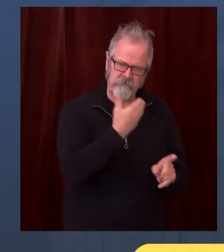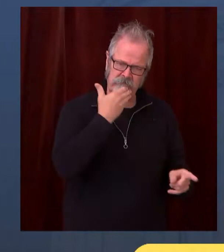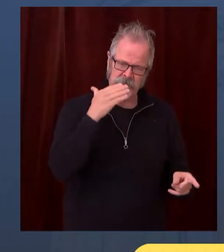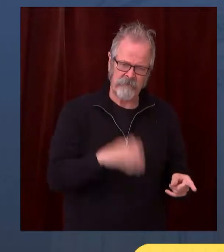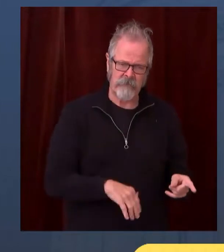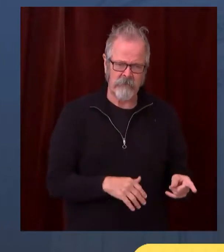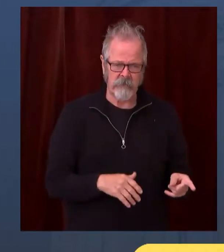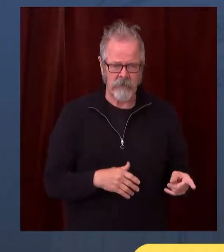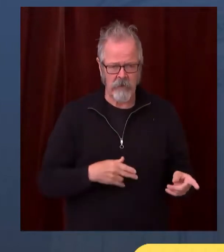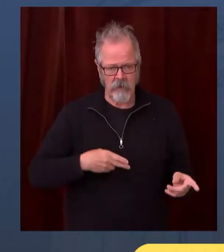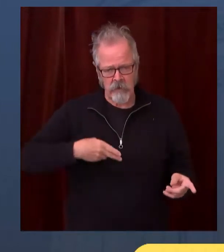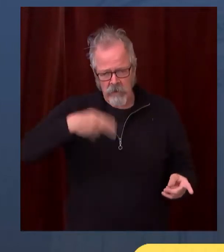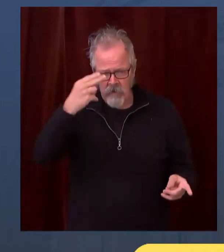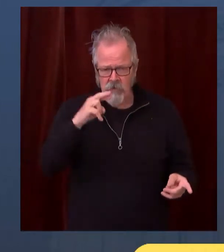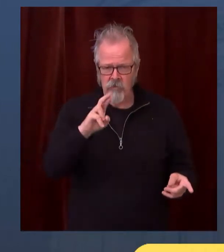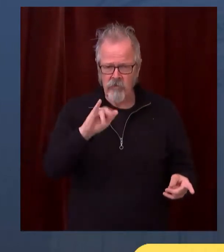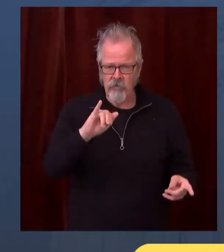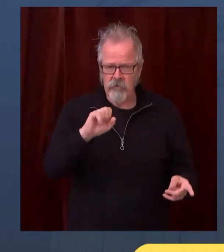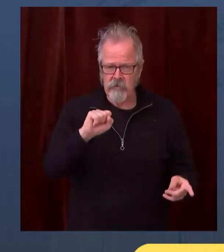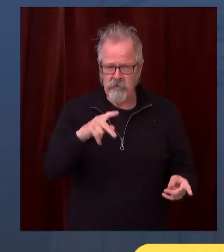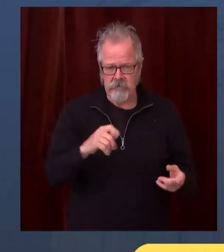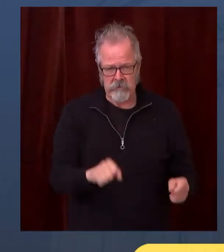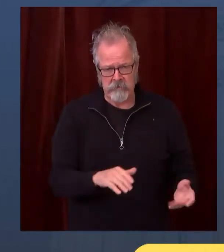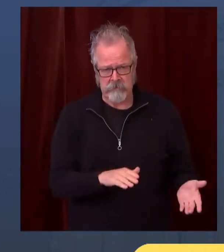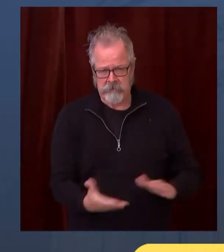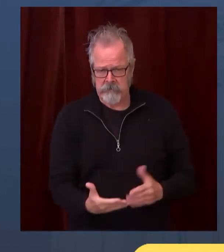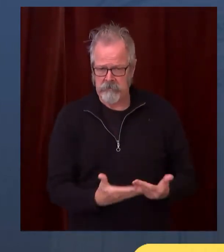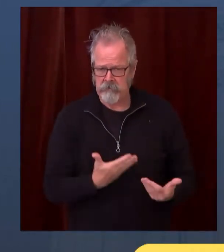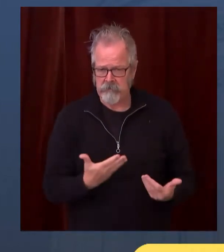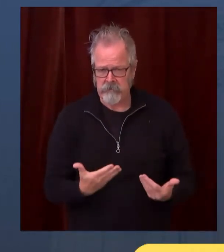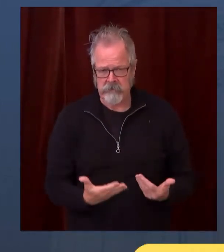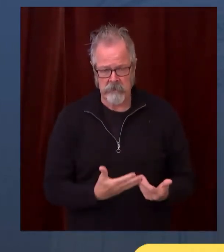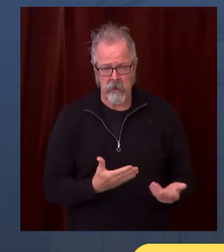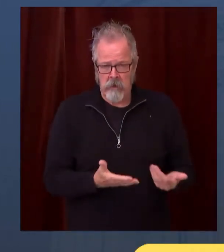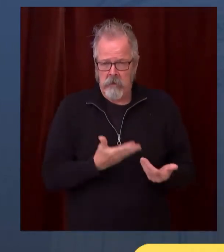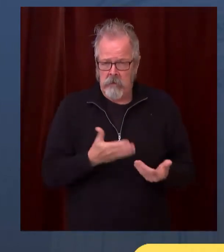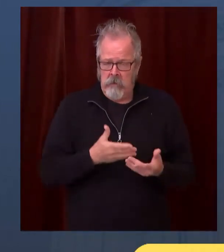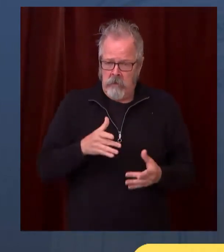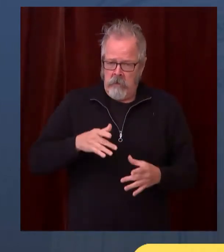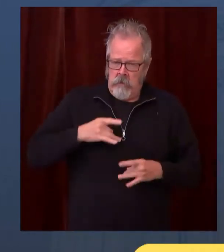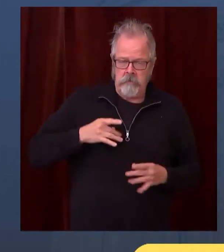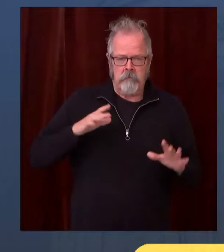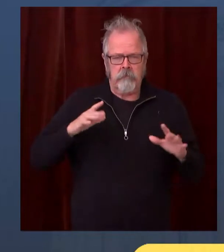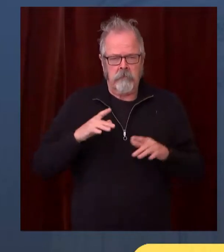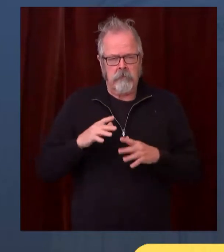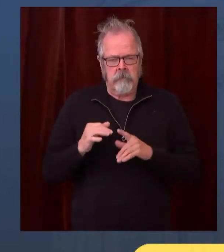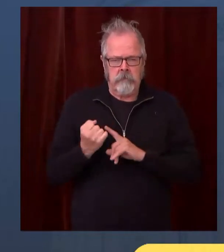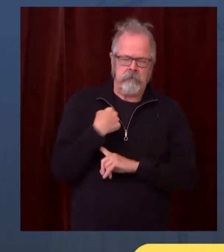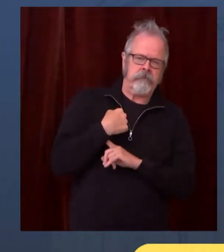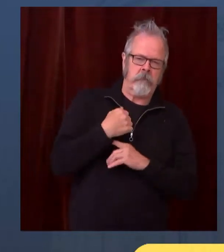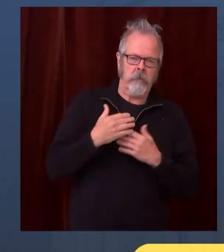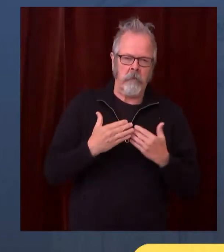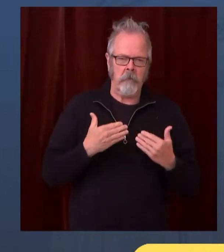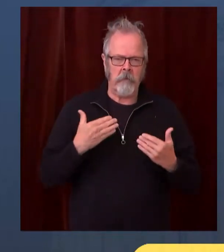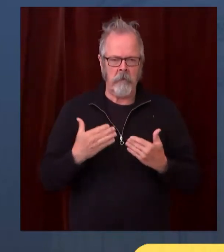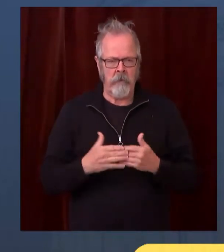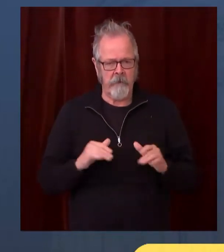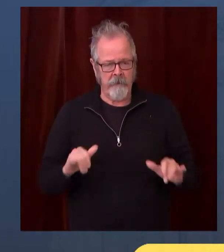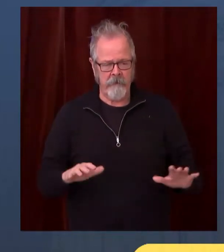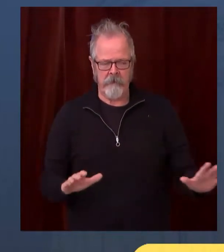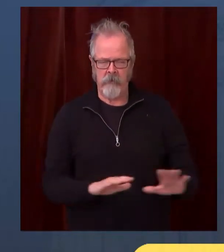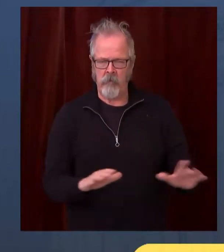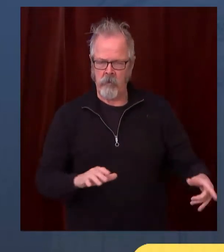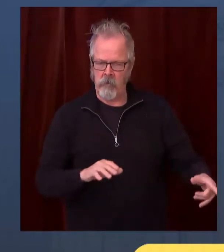conditions. And we, I believe, rightfully acted to protect them from the transmission that can only be done by limiting